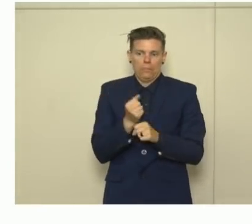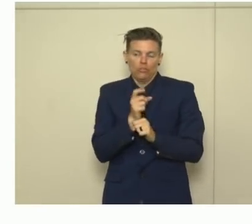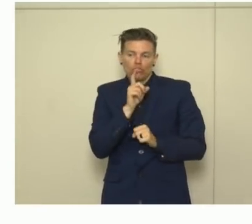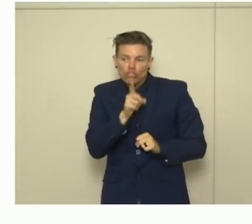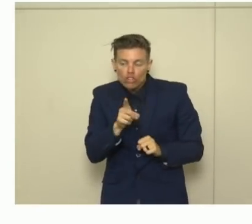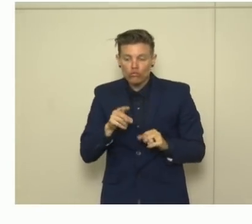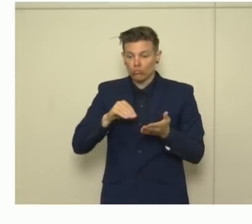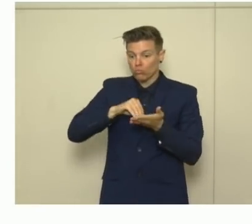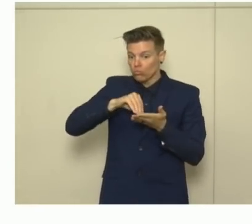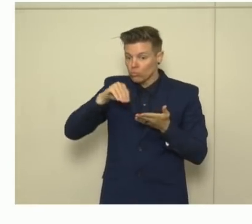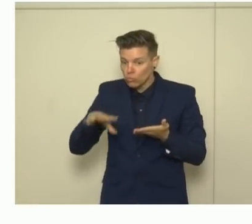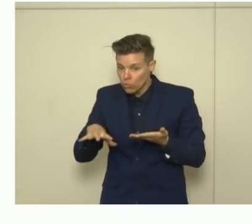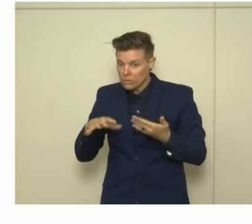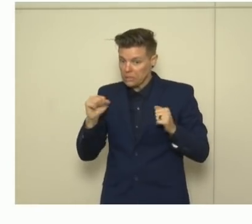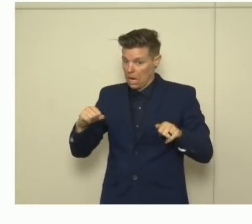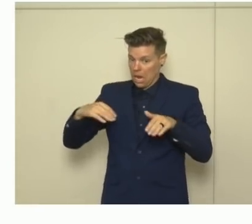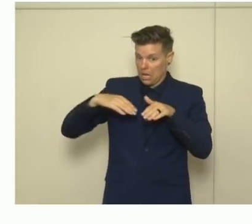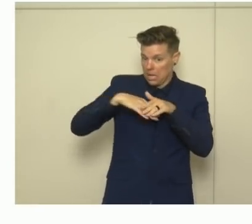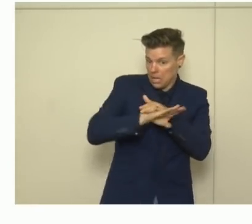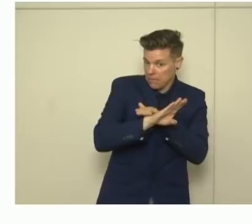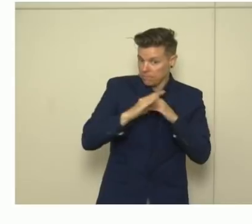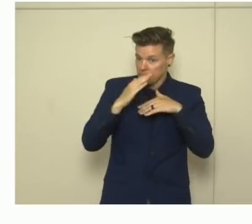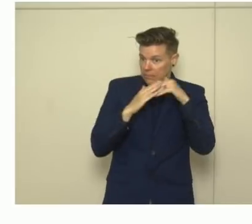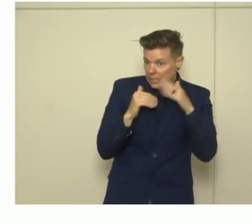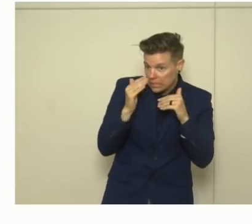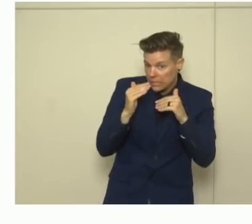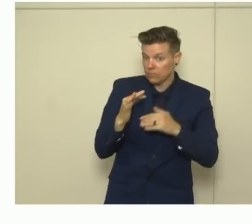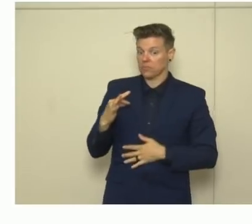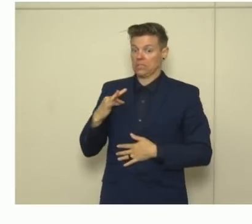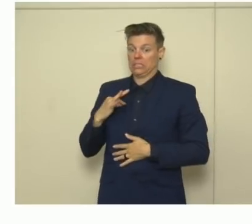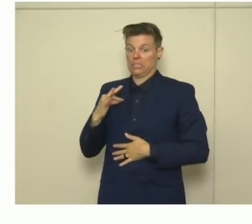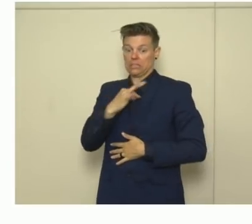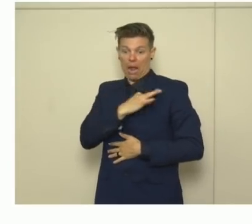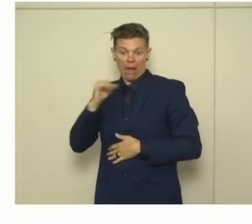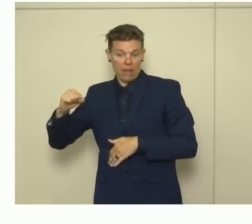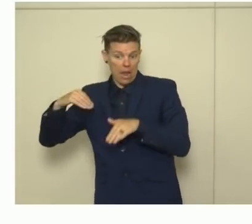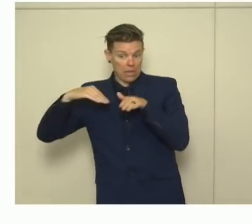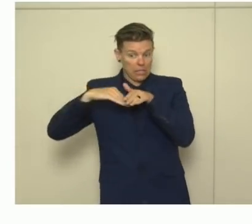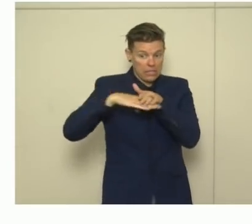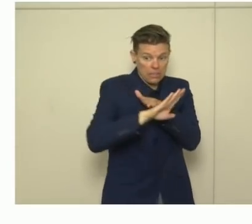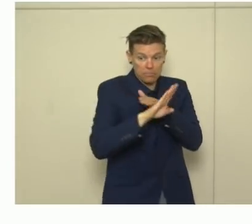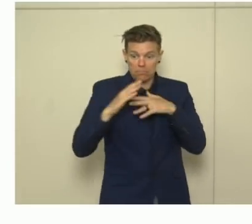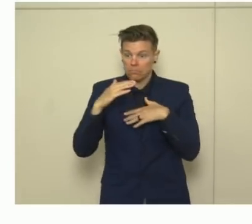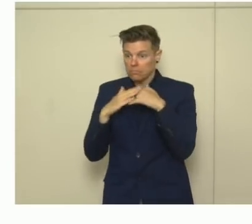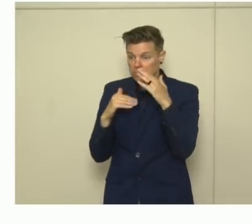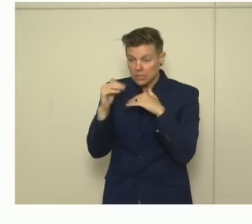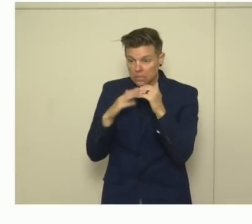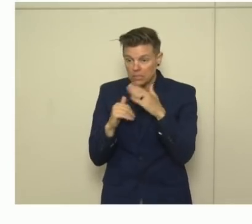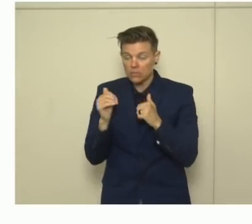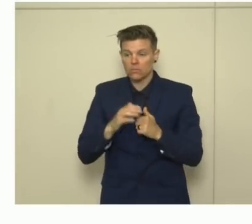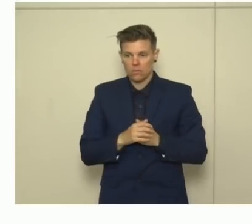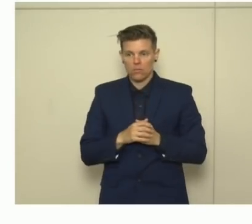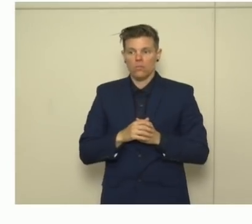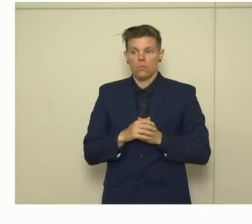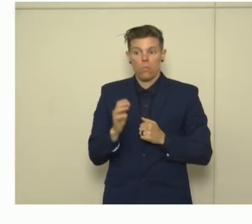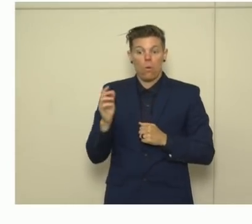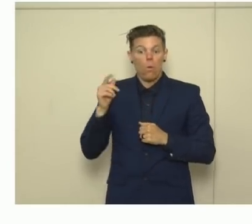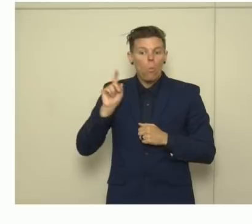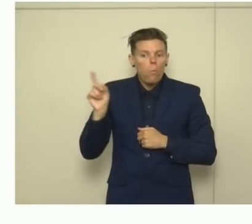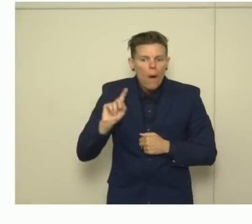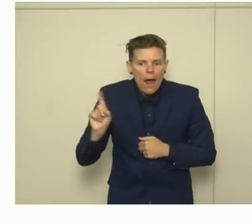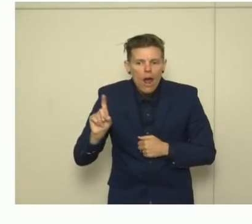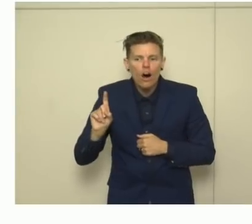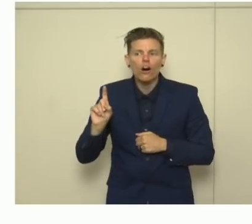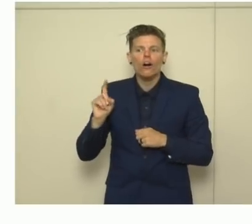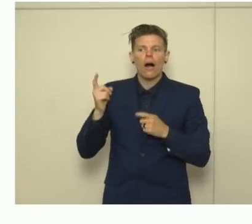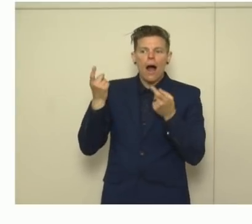the building, that we're doing it in a region where the public health conditions, when we look at the test positivity rates, are